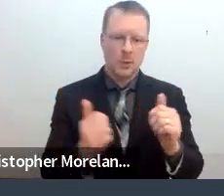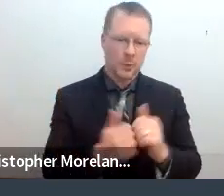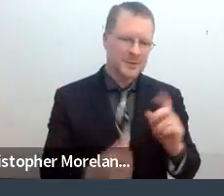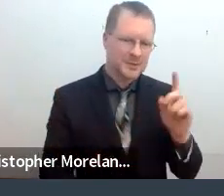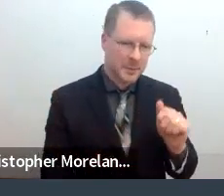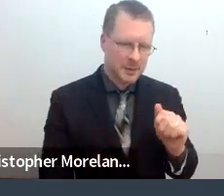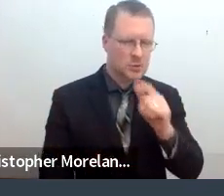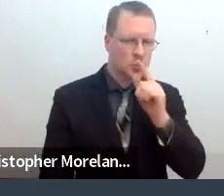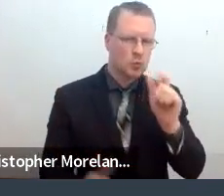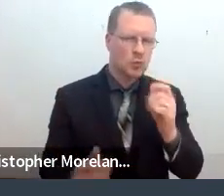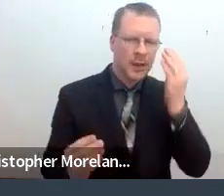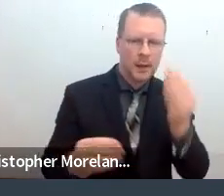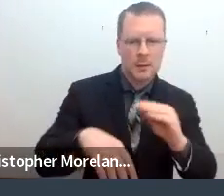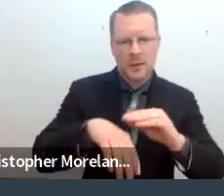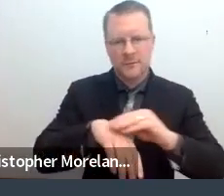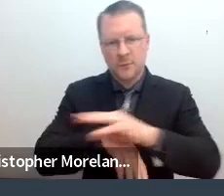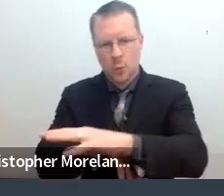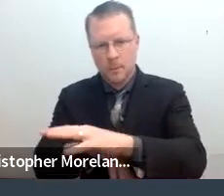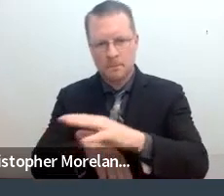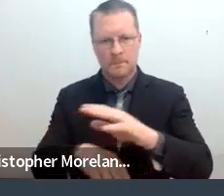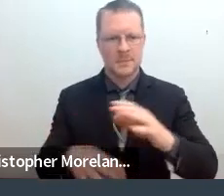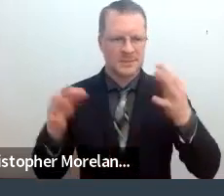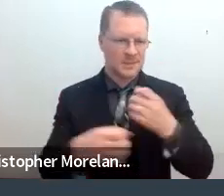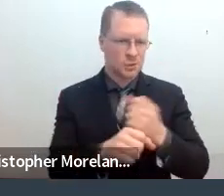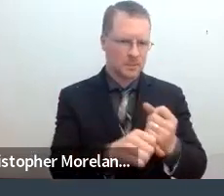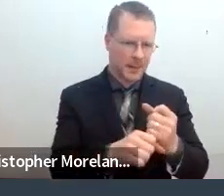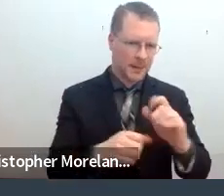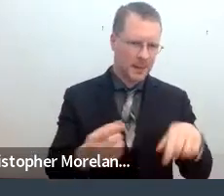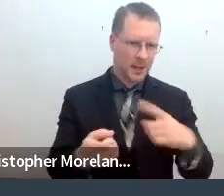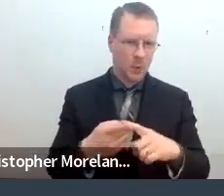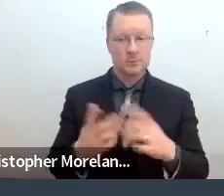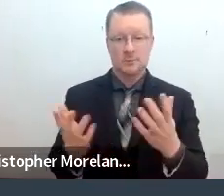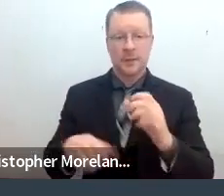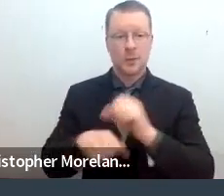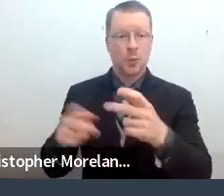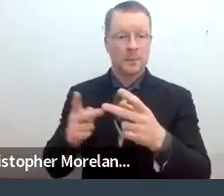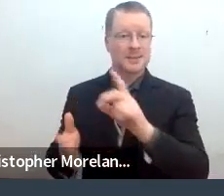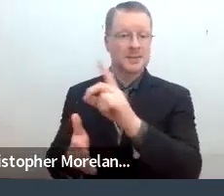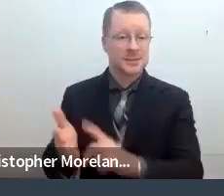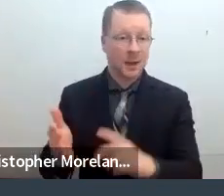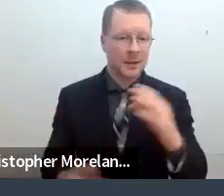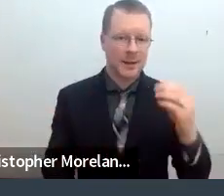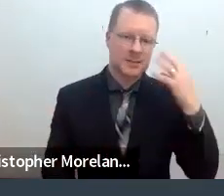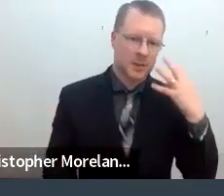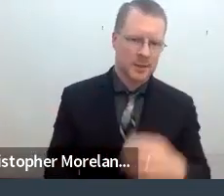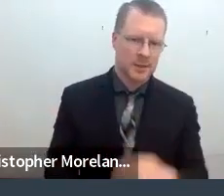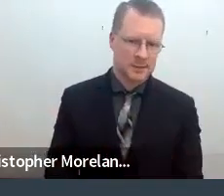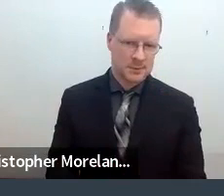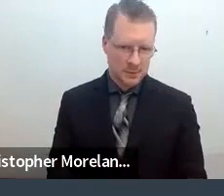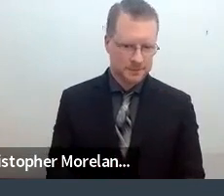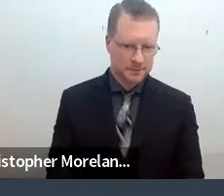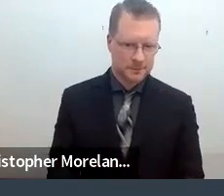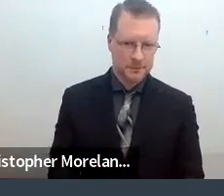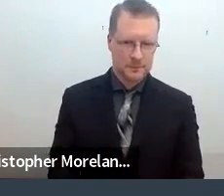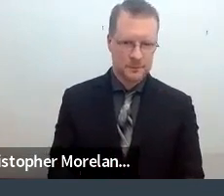institution or even nationally and elsewhere that can help to inform and make the workplace